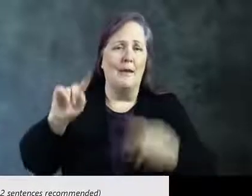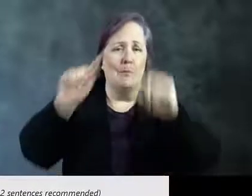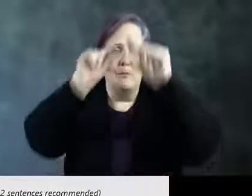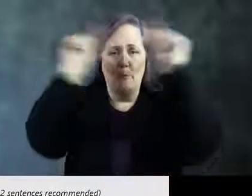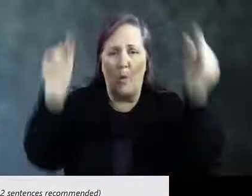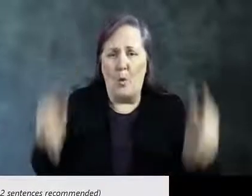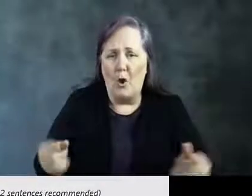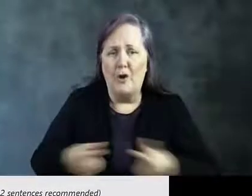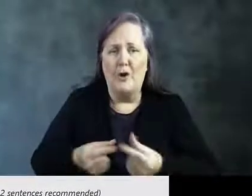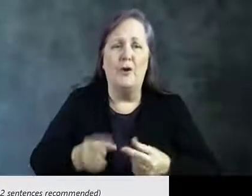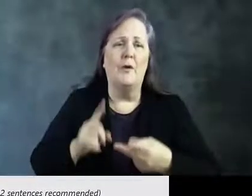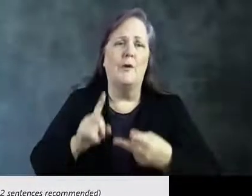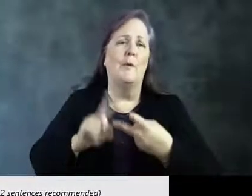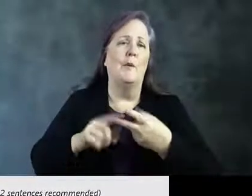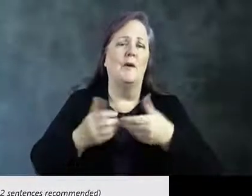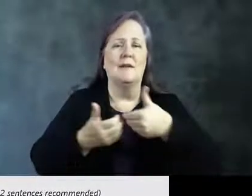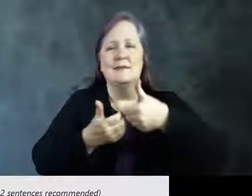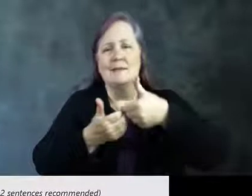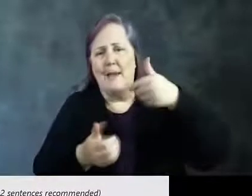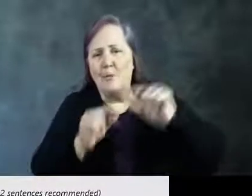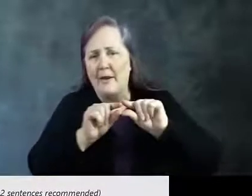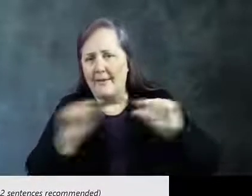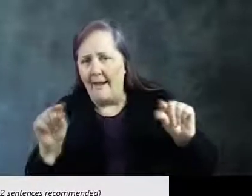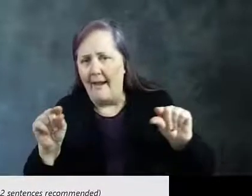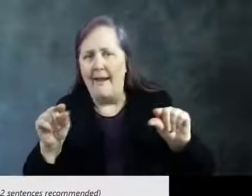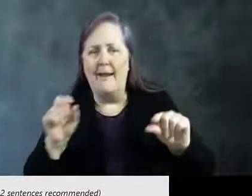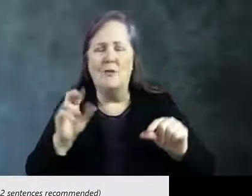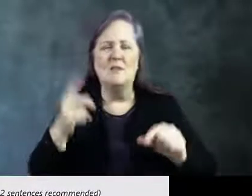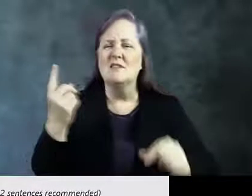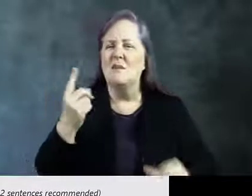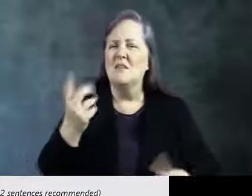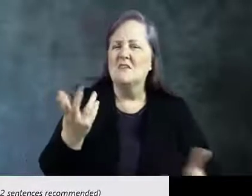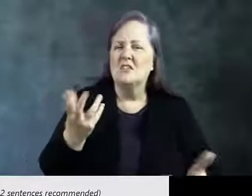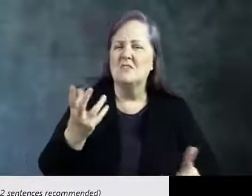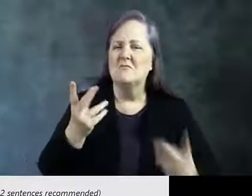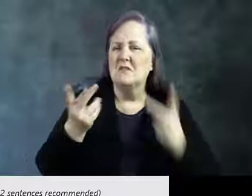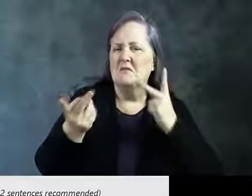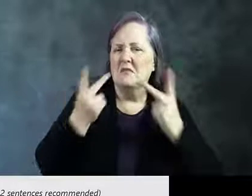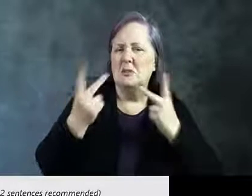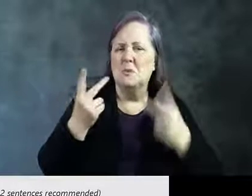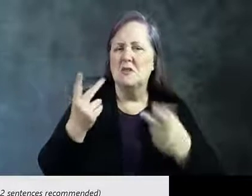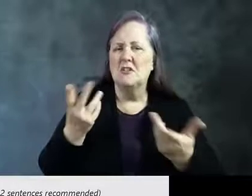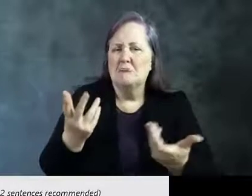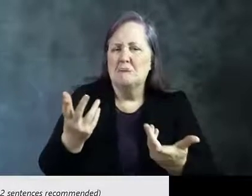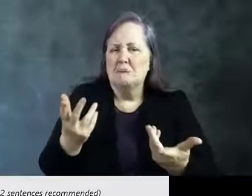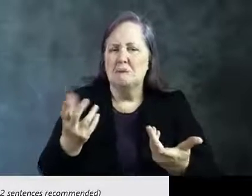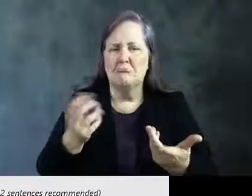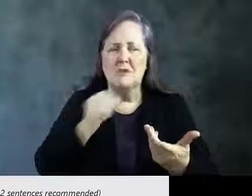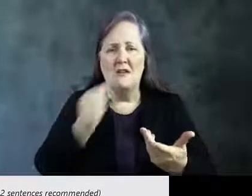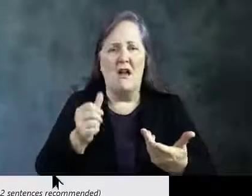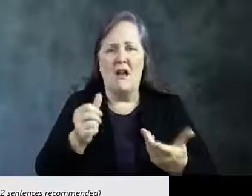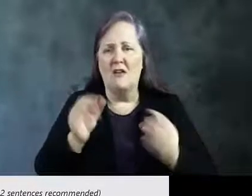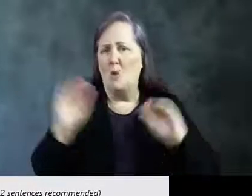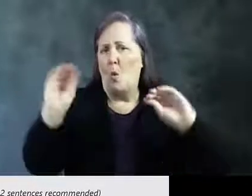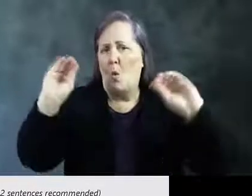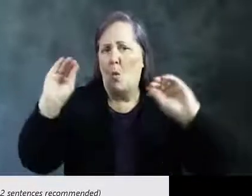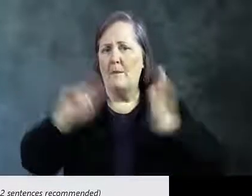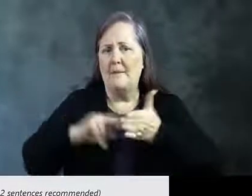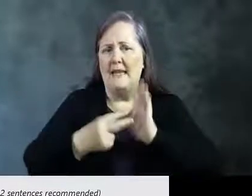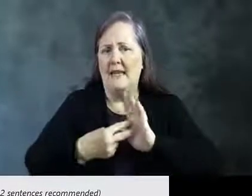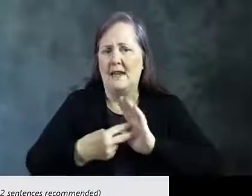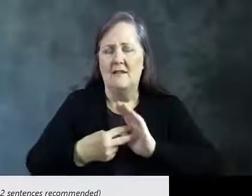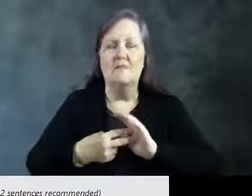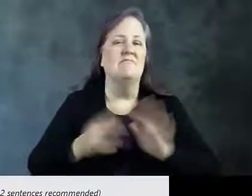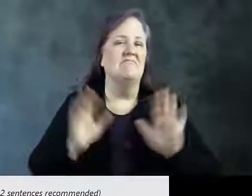or separators somewhere in our document that are just a visual element that really aren't conveying meaning. Then it would